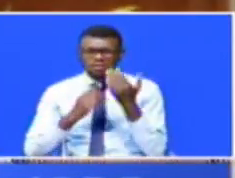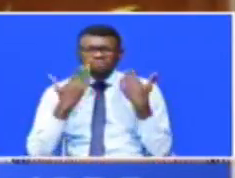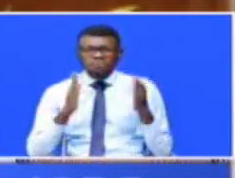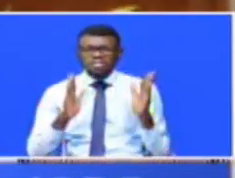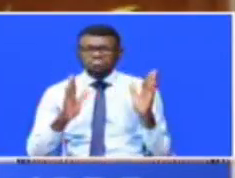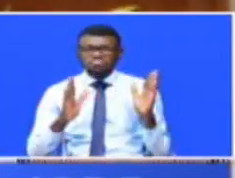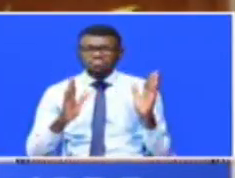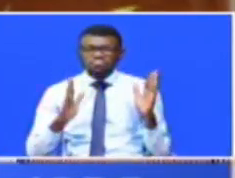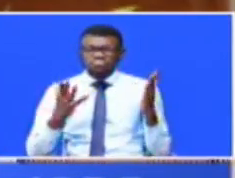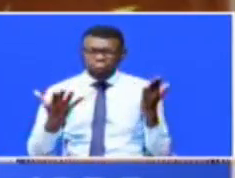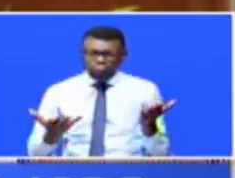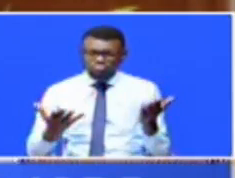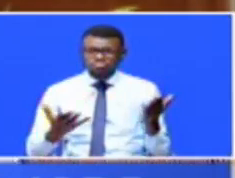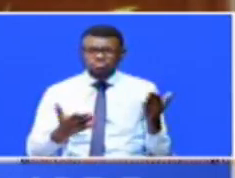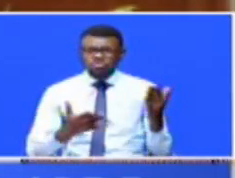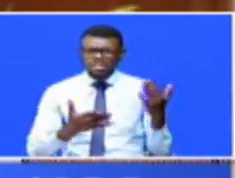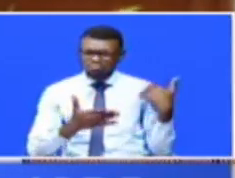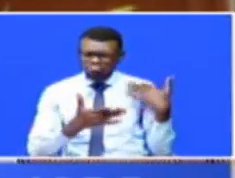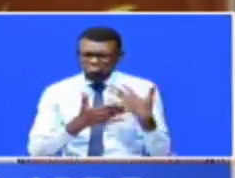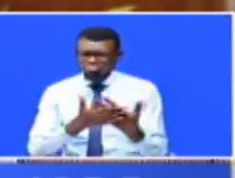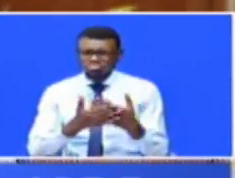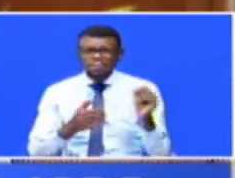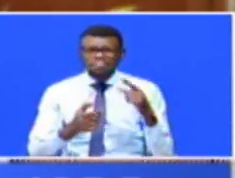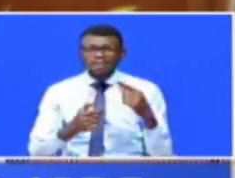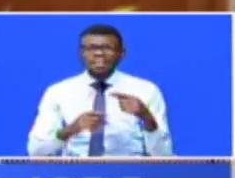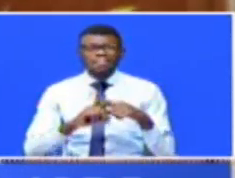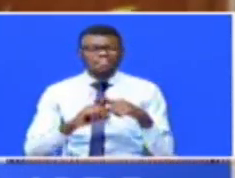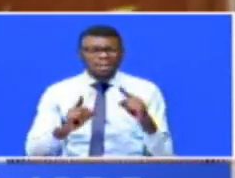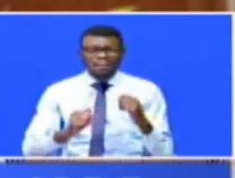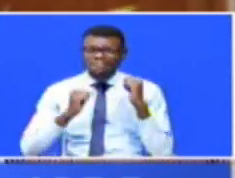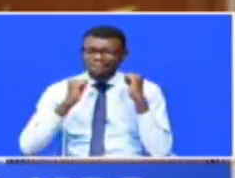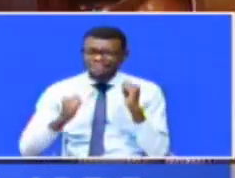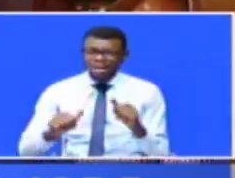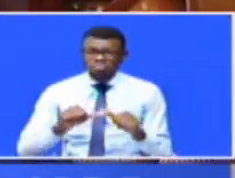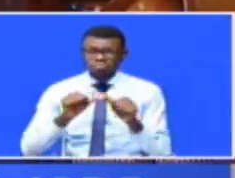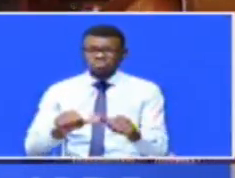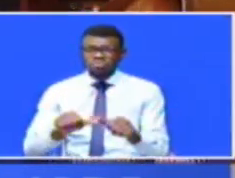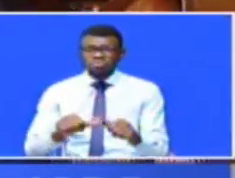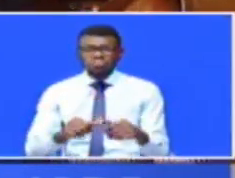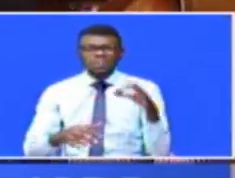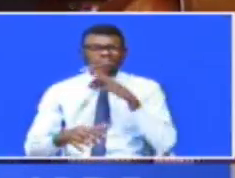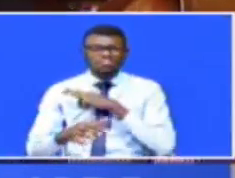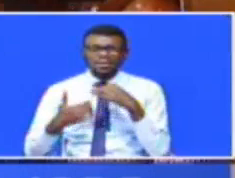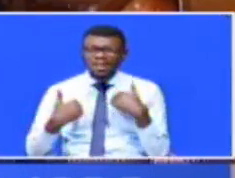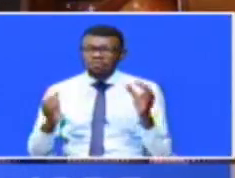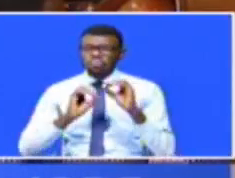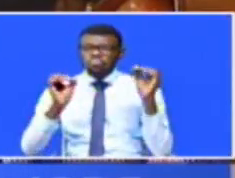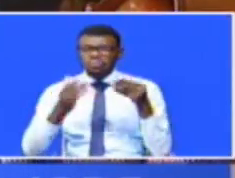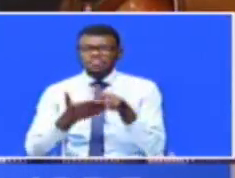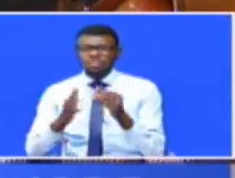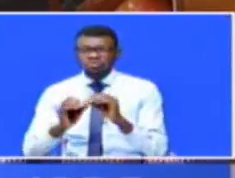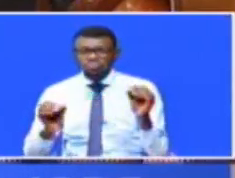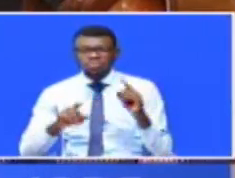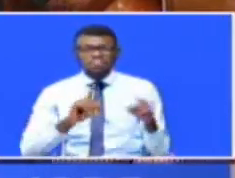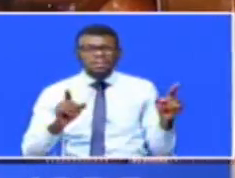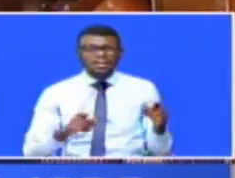the first couple of months. But it's getting tougher and tougher because you have zero inflows, zero revenue inflows, but your outflows,